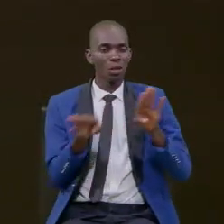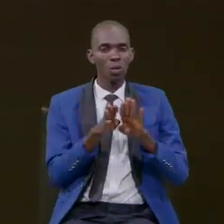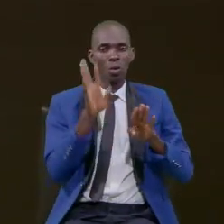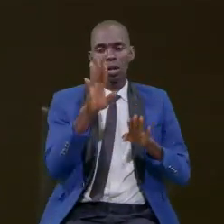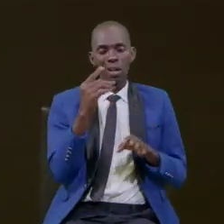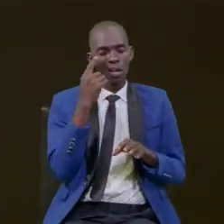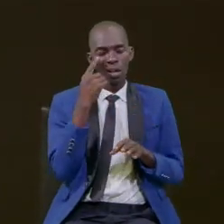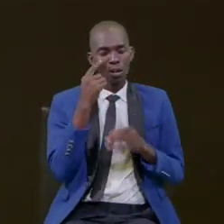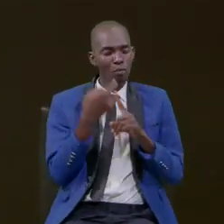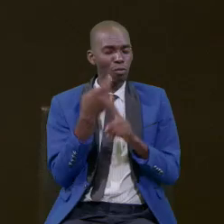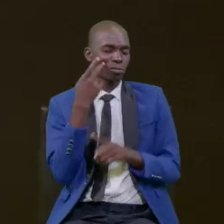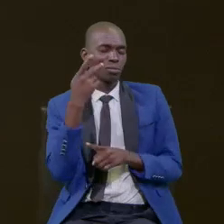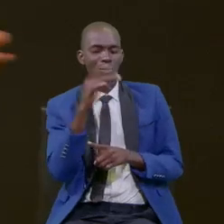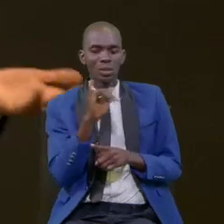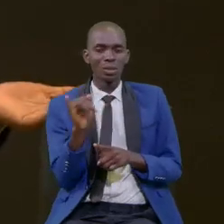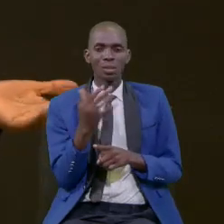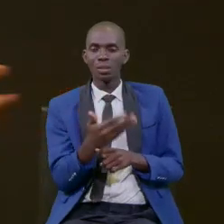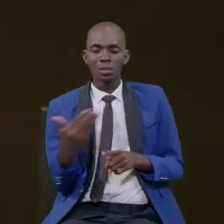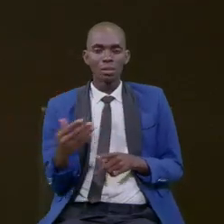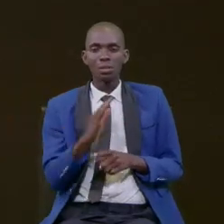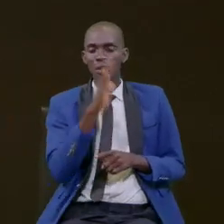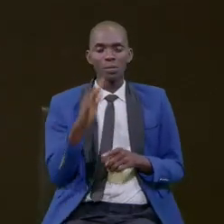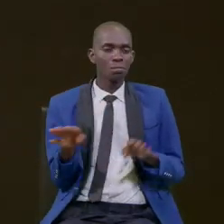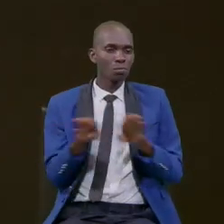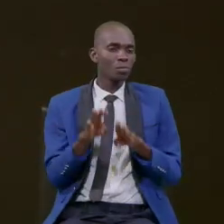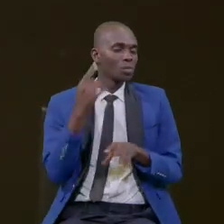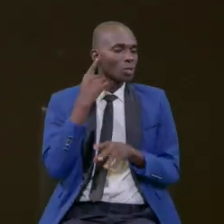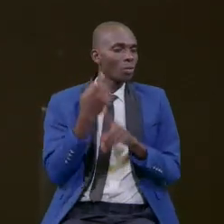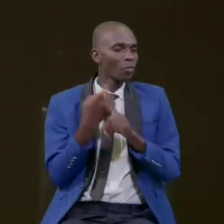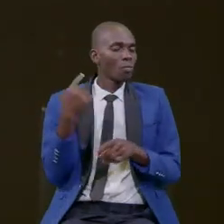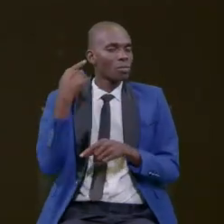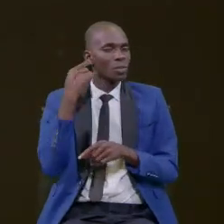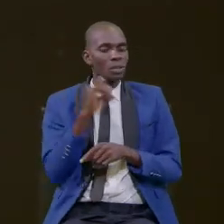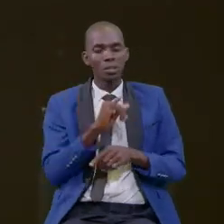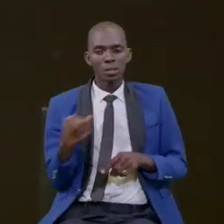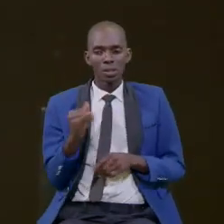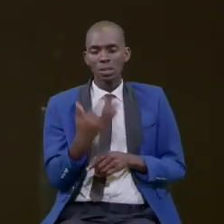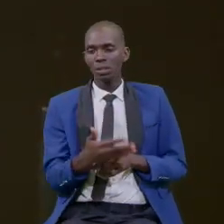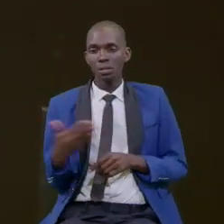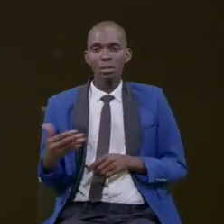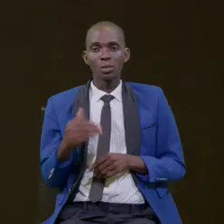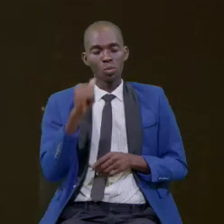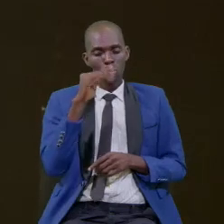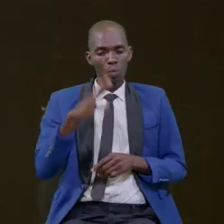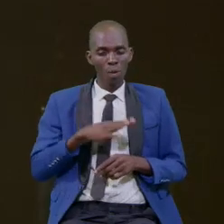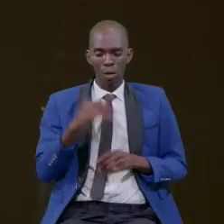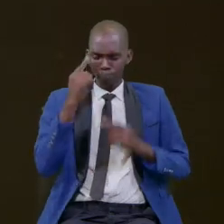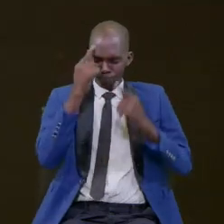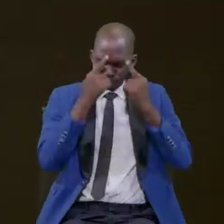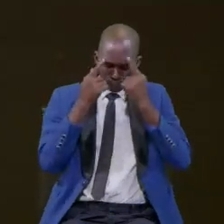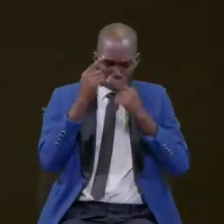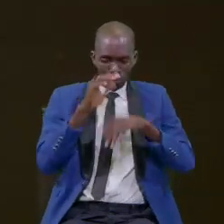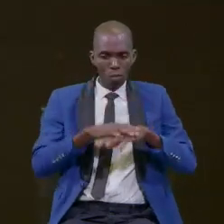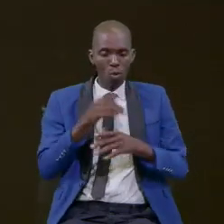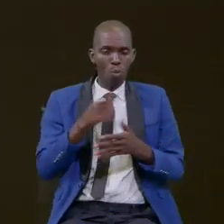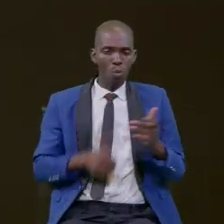didn't block her ears. She wasn't dull of hearing. She meditated on what she heard, and